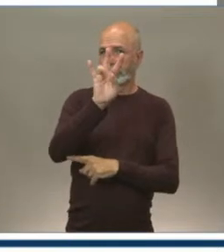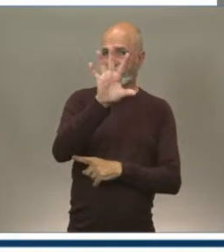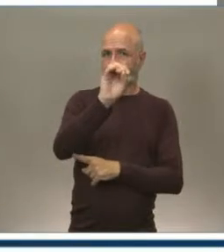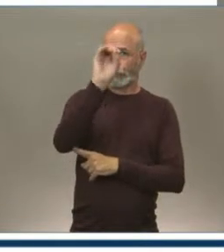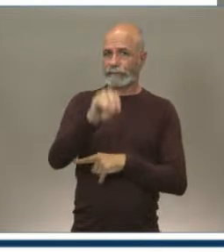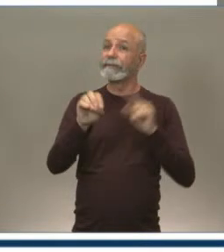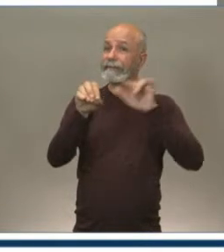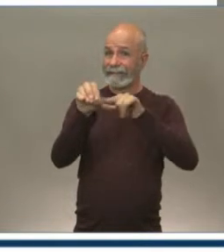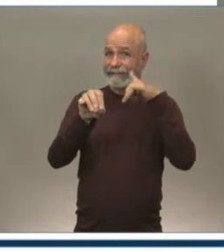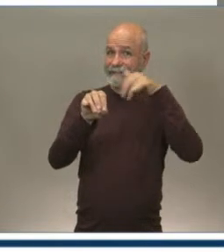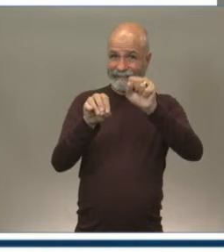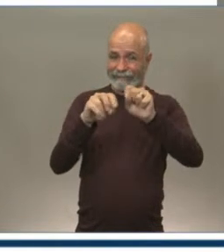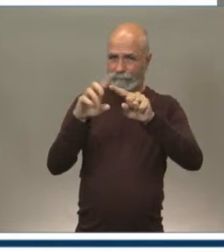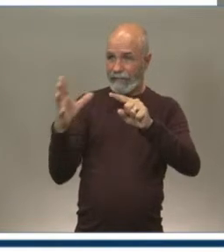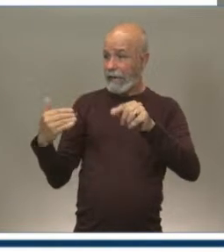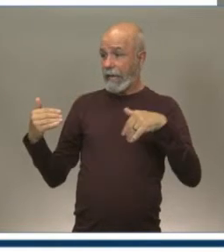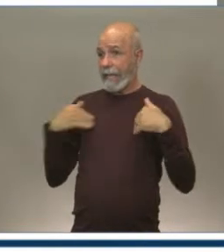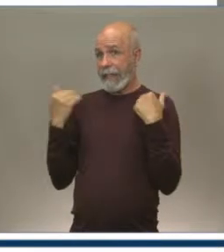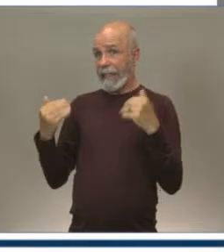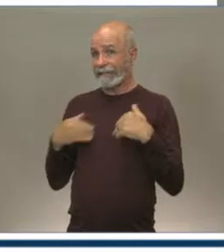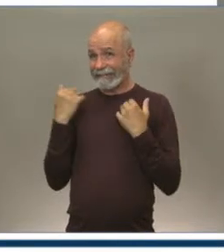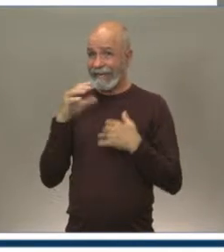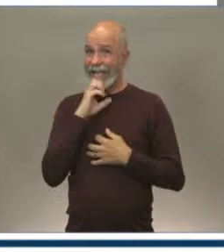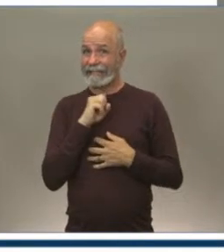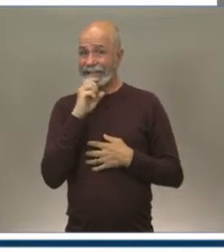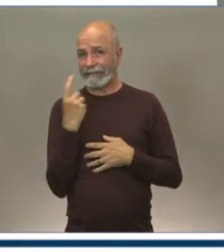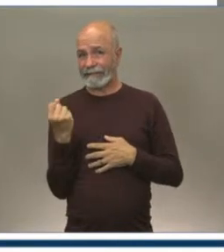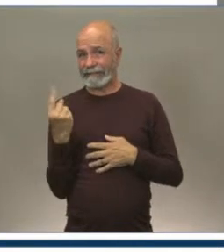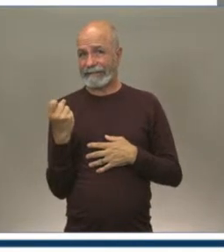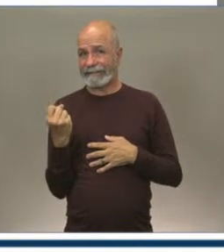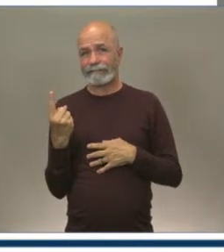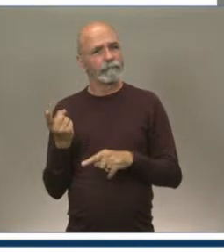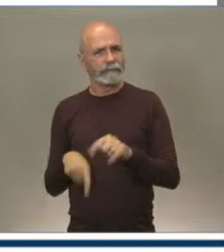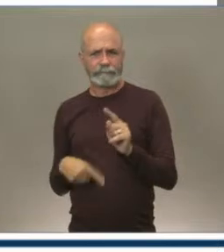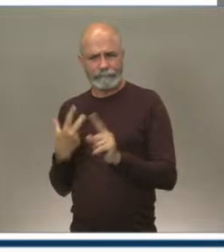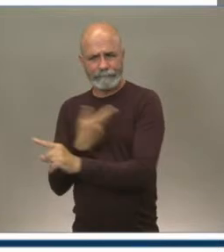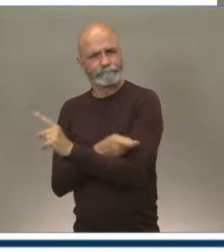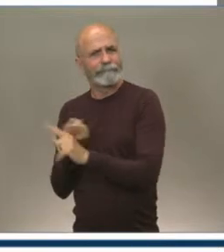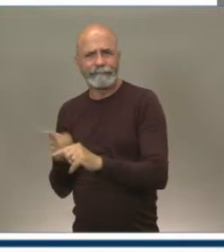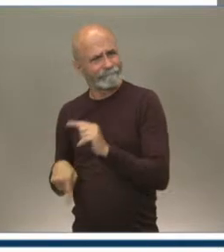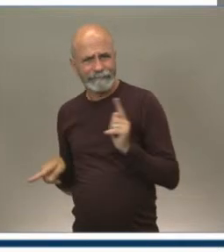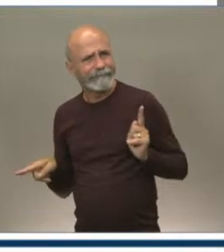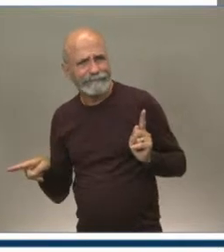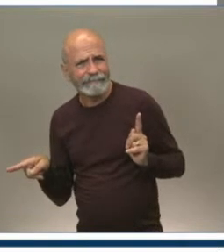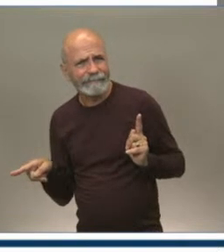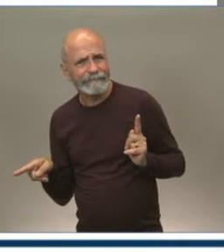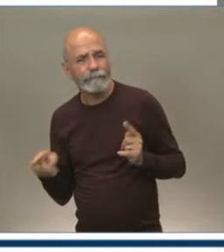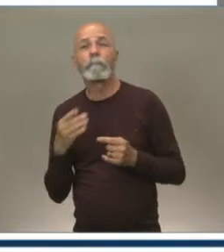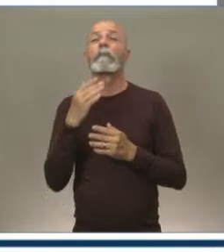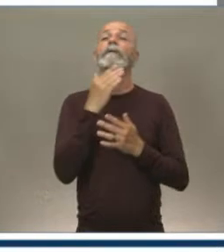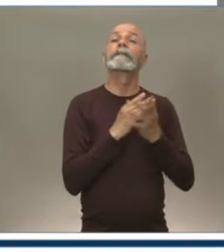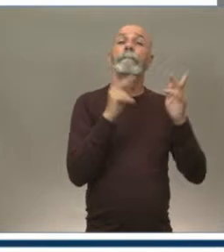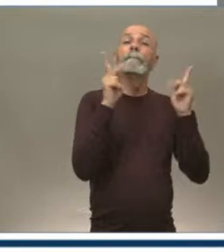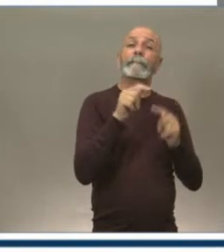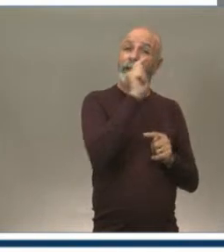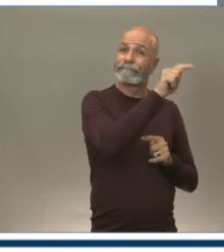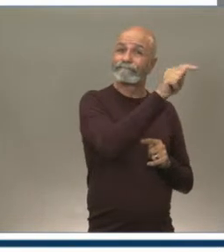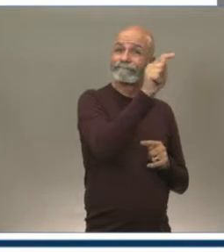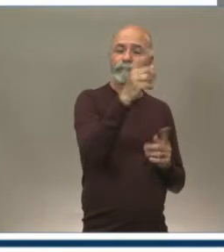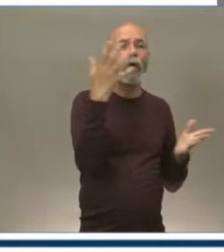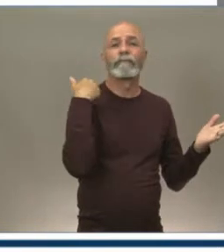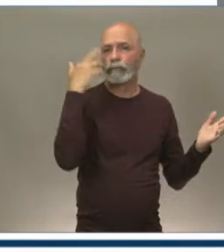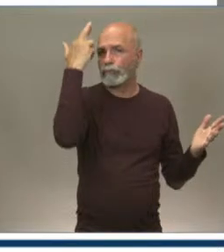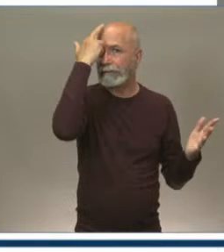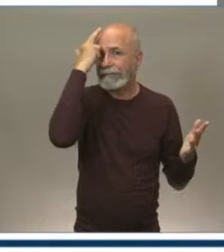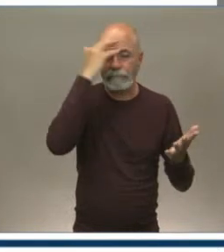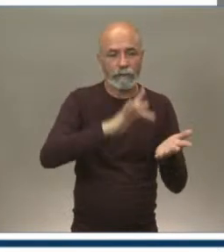11 cannot be vaccinated, and then maybe other people in the population who can't be vaccinated. So our target in Nova